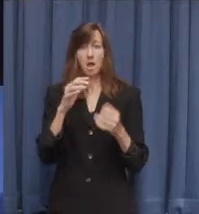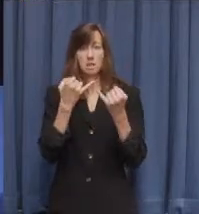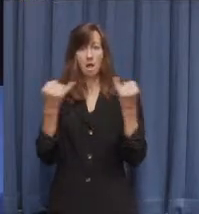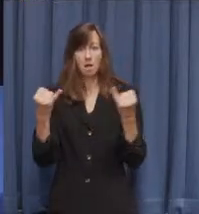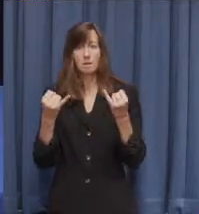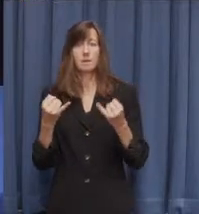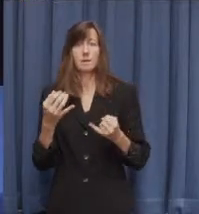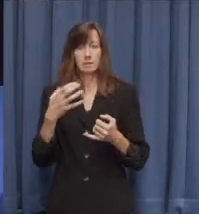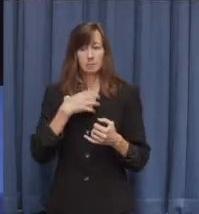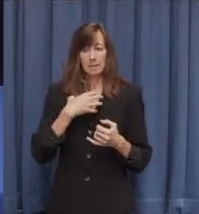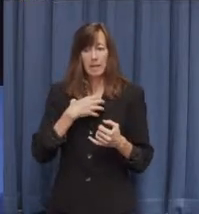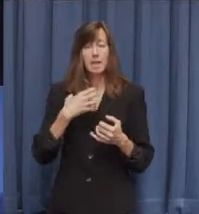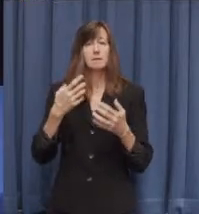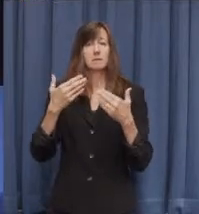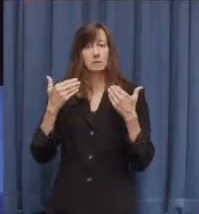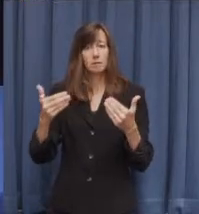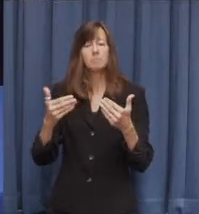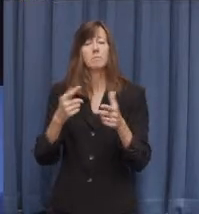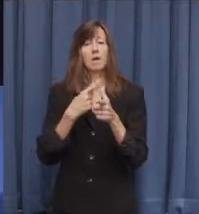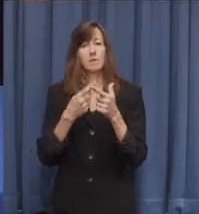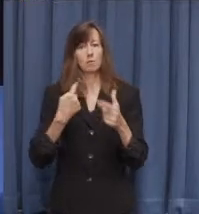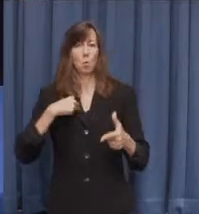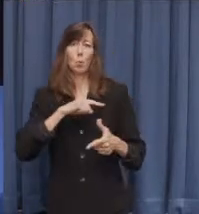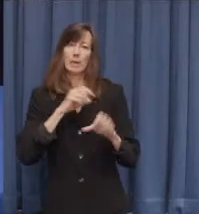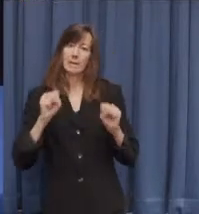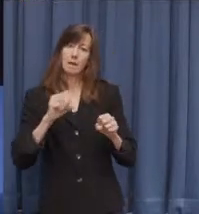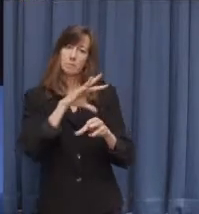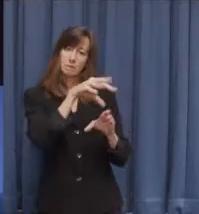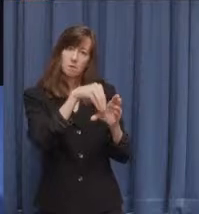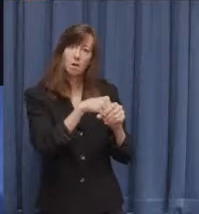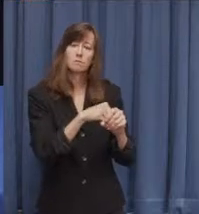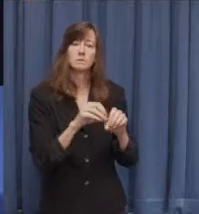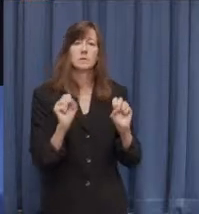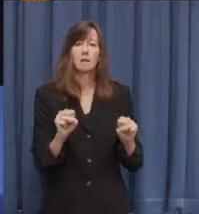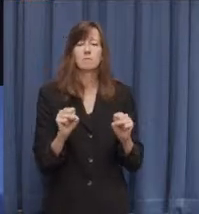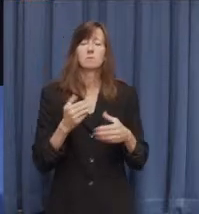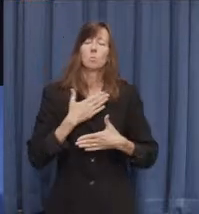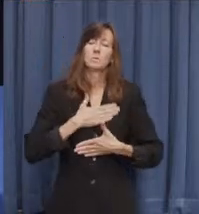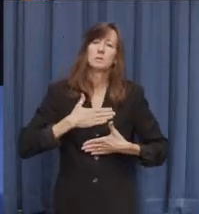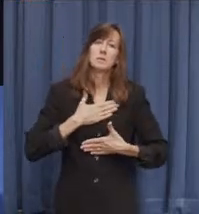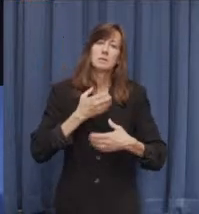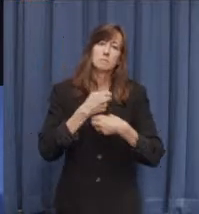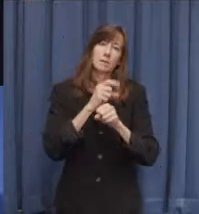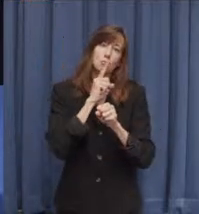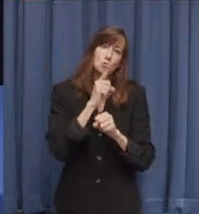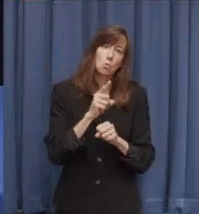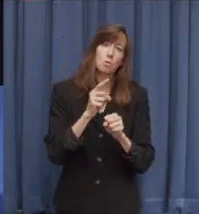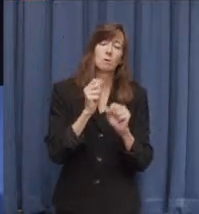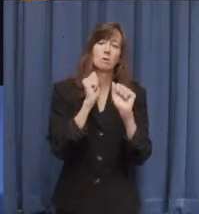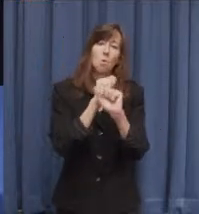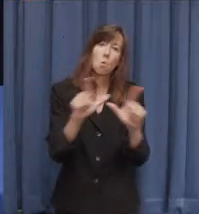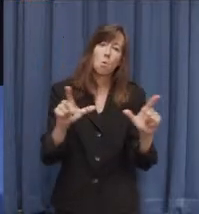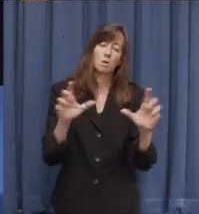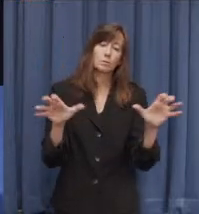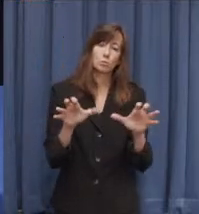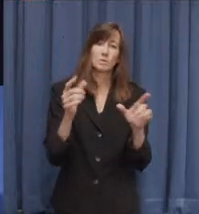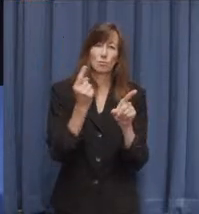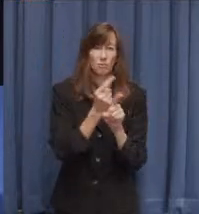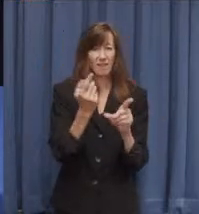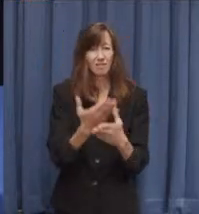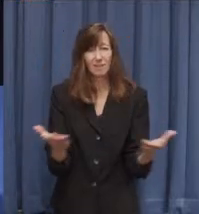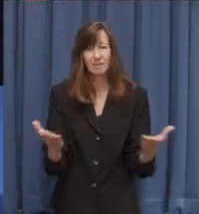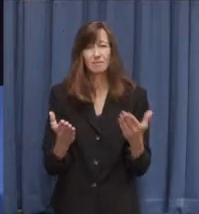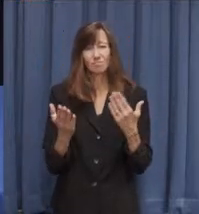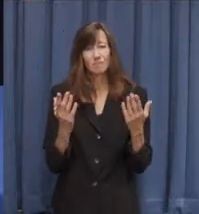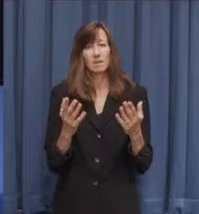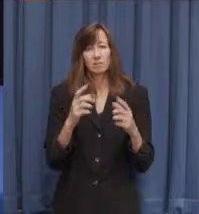you are doing those right things, because again, enforcement is important. It's important to make sure that we